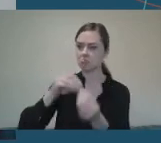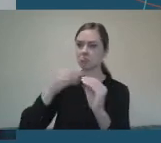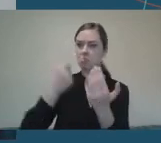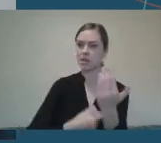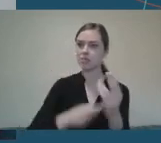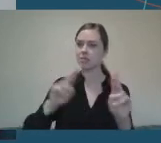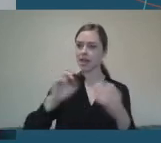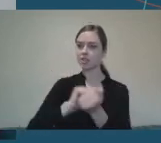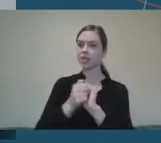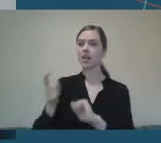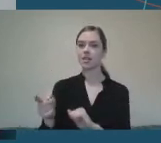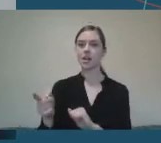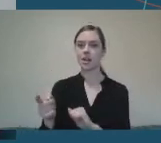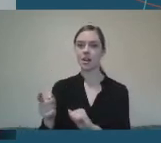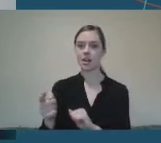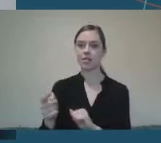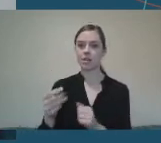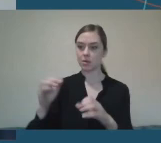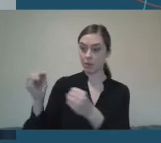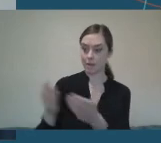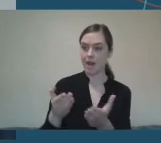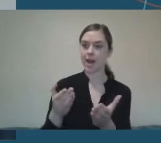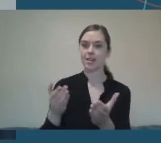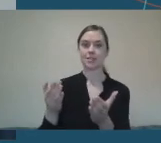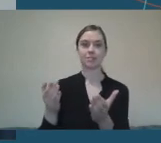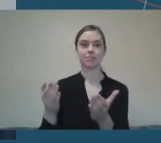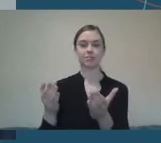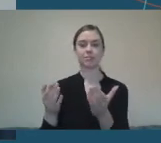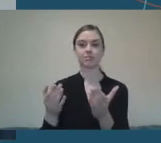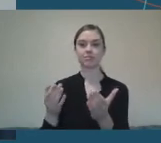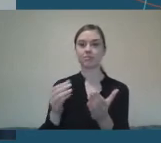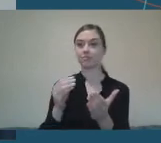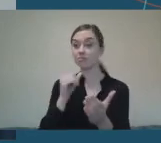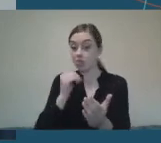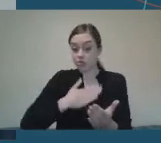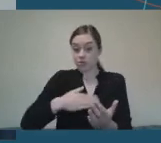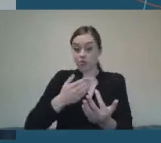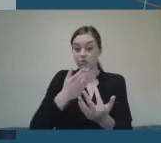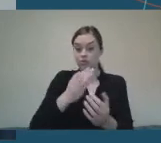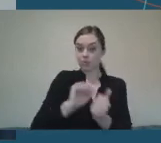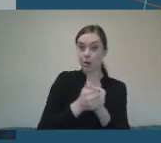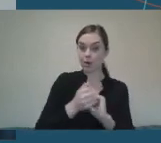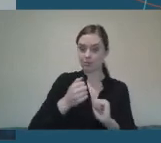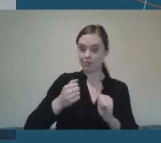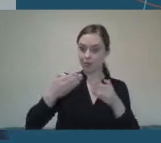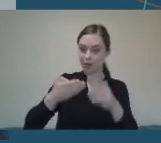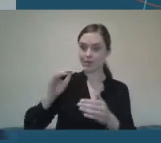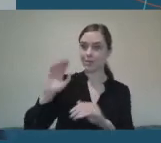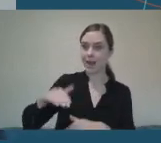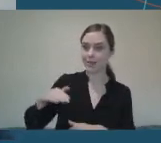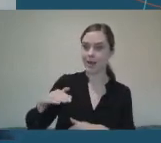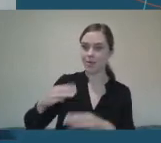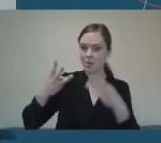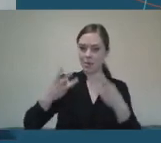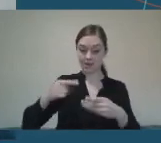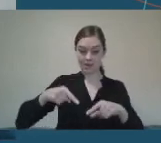and we can provide these people with not only sport but basketball, which we at Basketball Ireland want. We want people